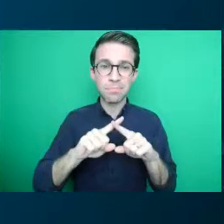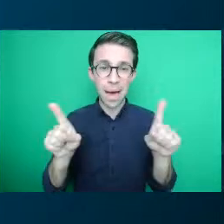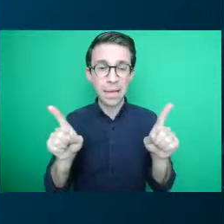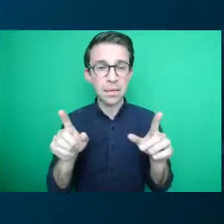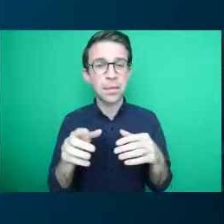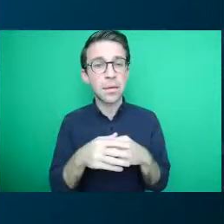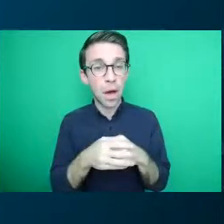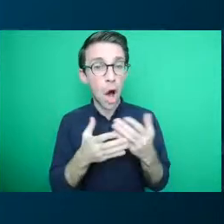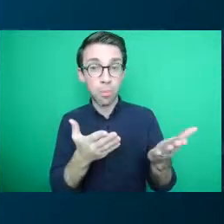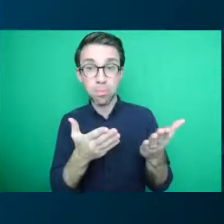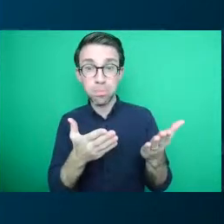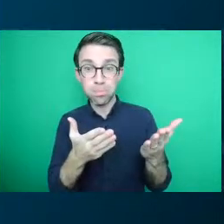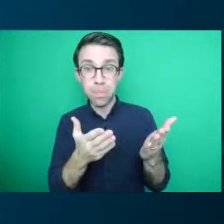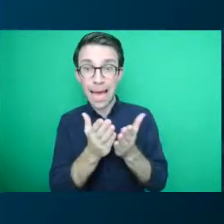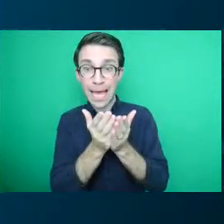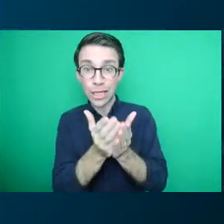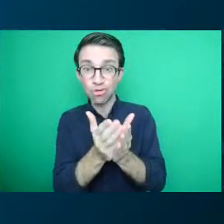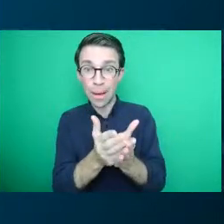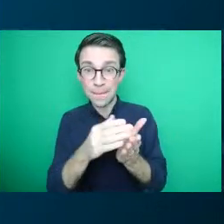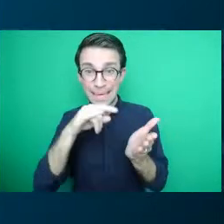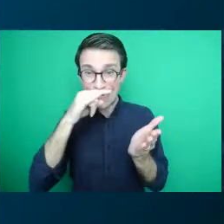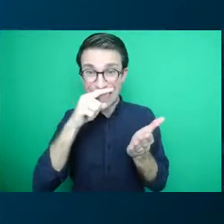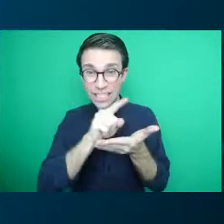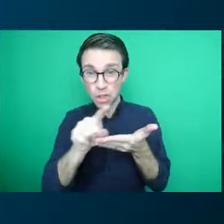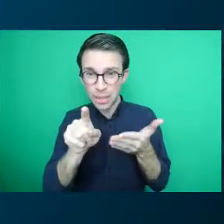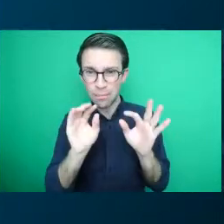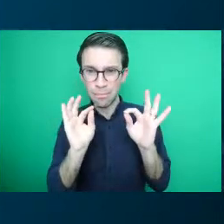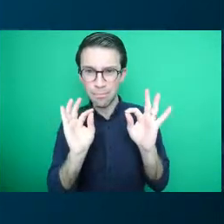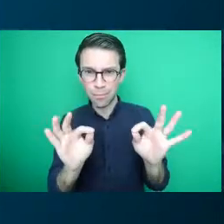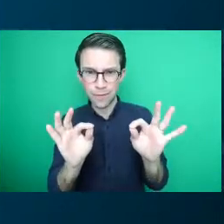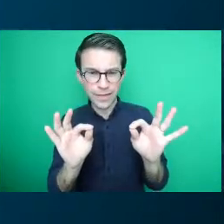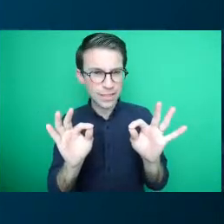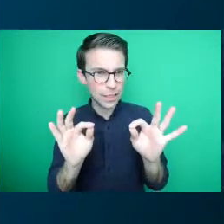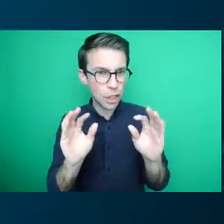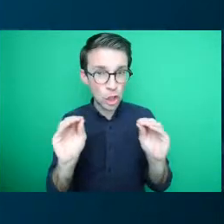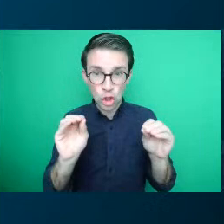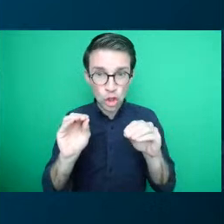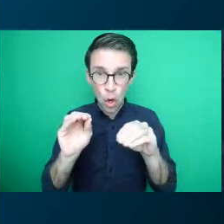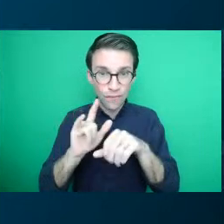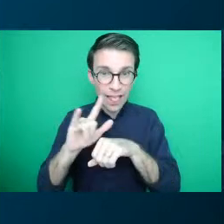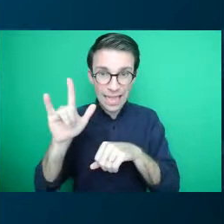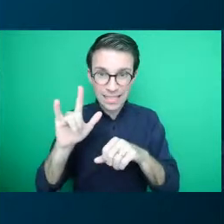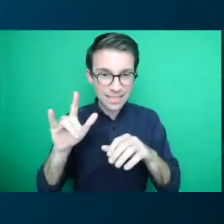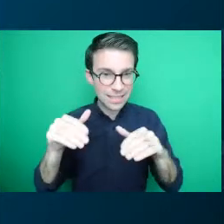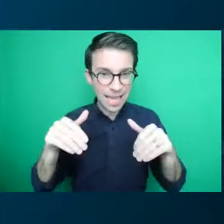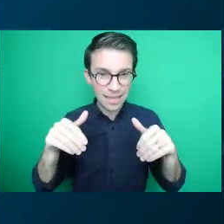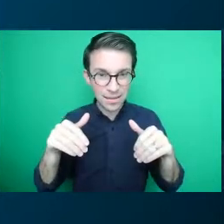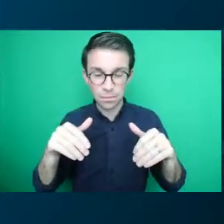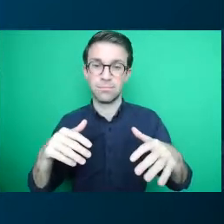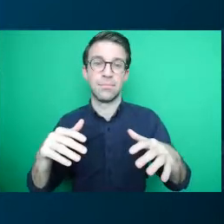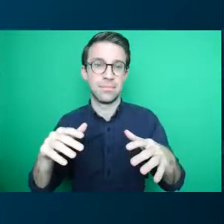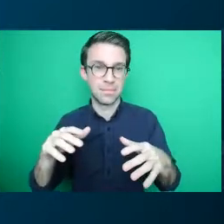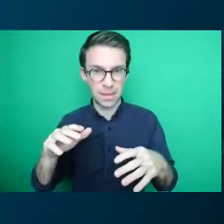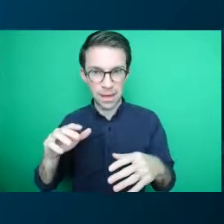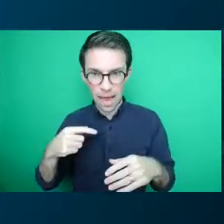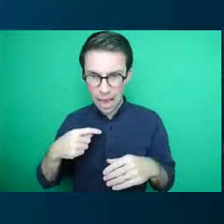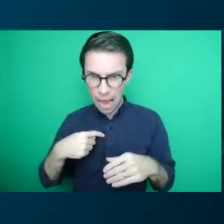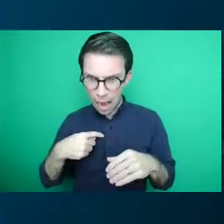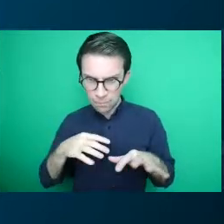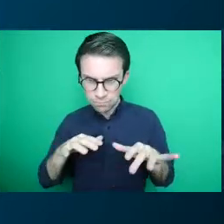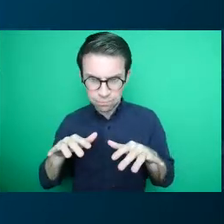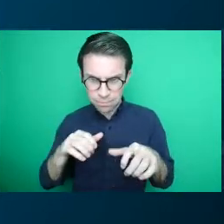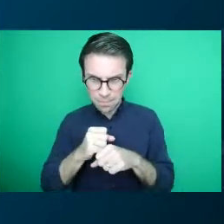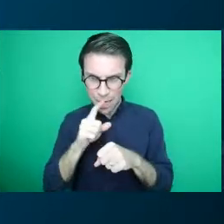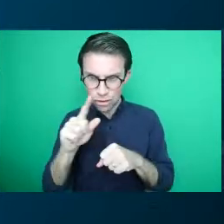got Intrepid Kids Week 2021. Nice blank slate, no flights in progress. I spent 23 minutes making sure it was set up correctly before the